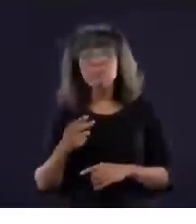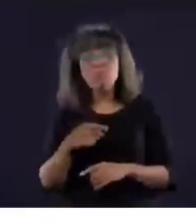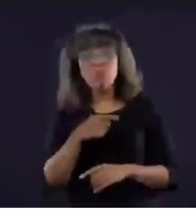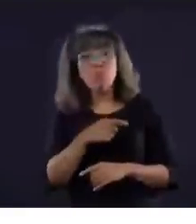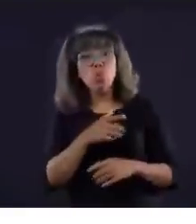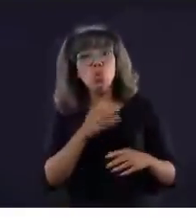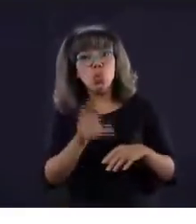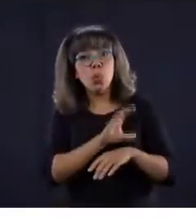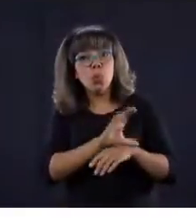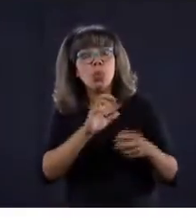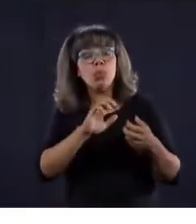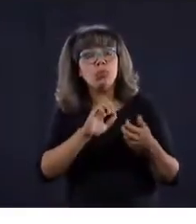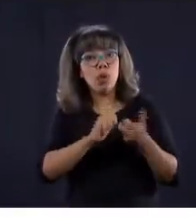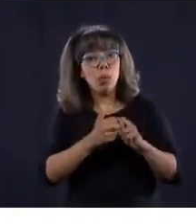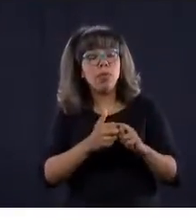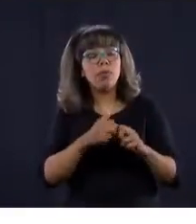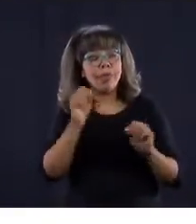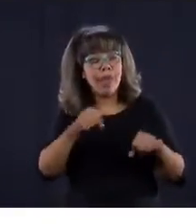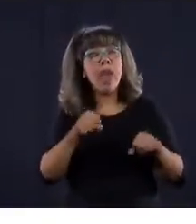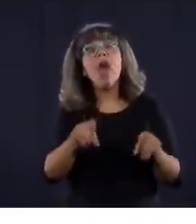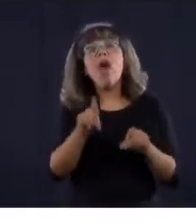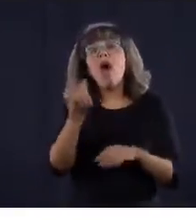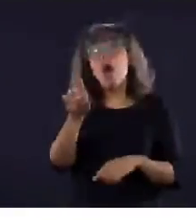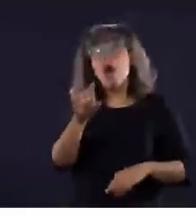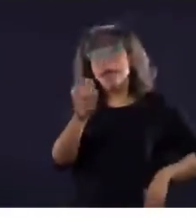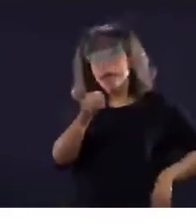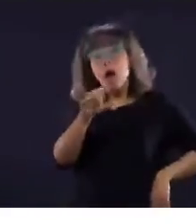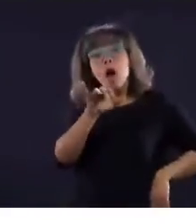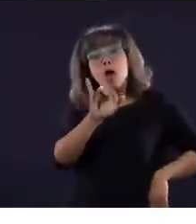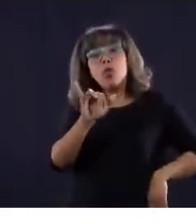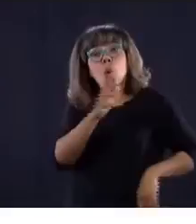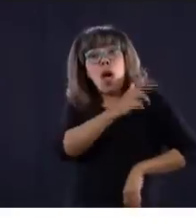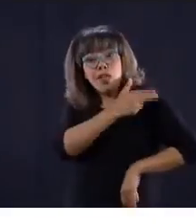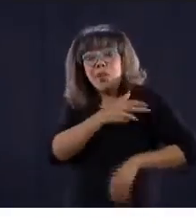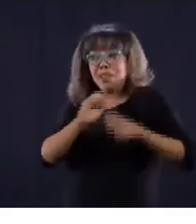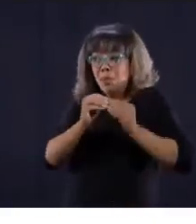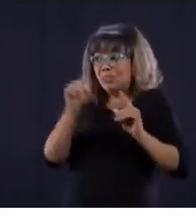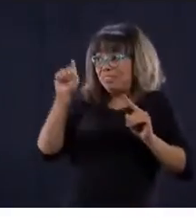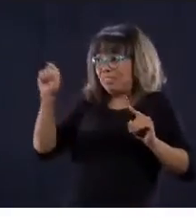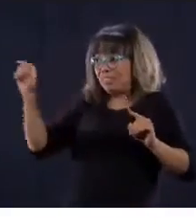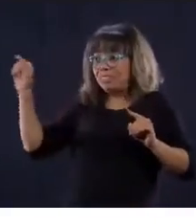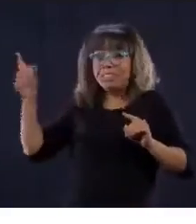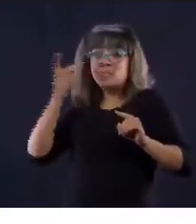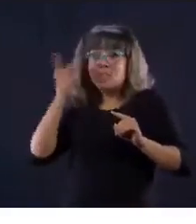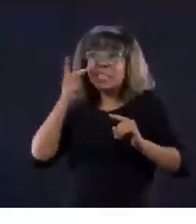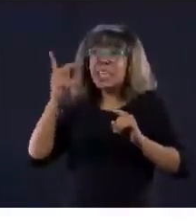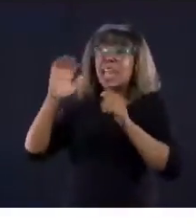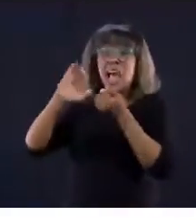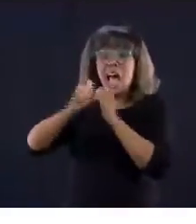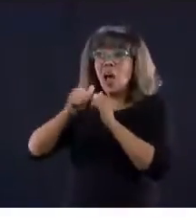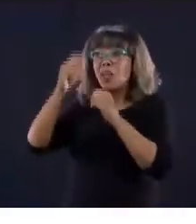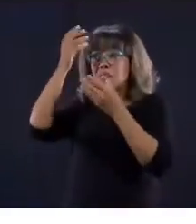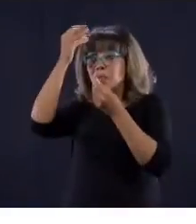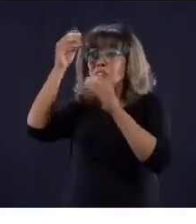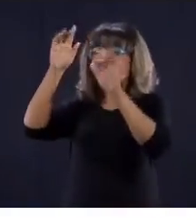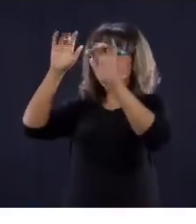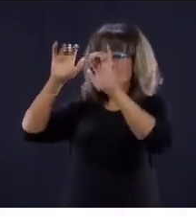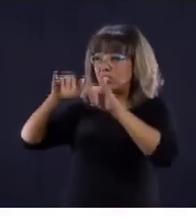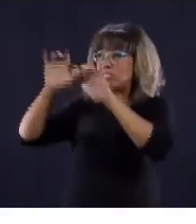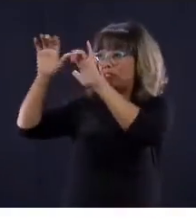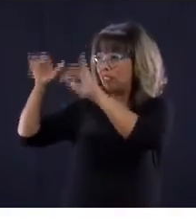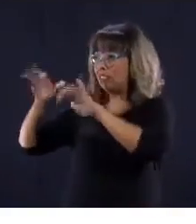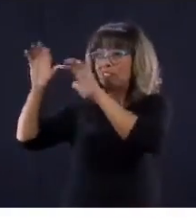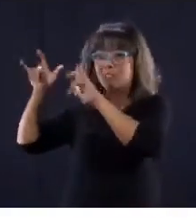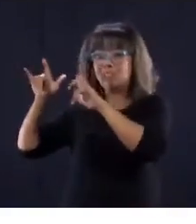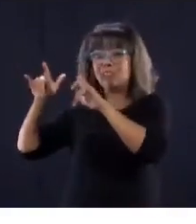the case has been managed from a clinical perspective. It means that they have been aware they were – the clinicians were aware